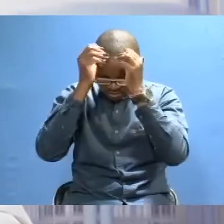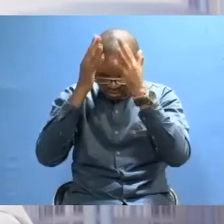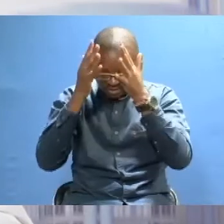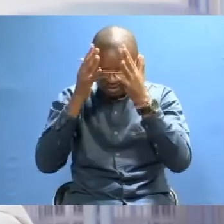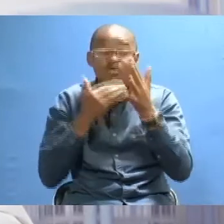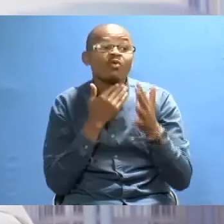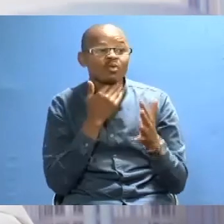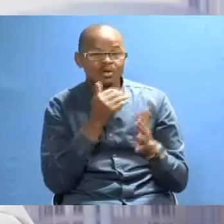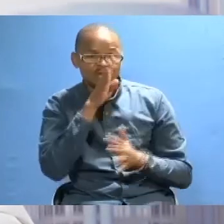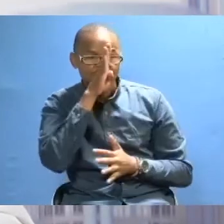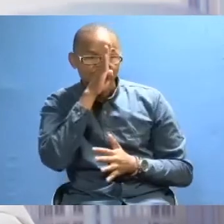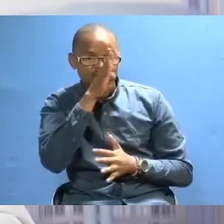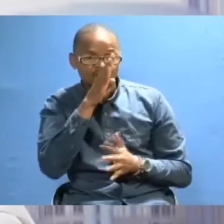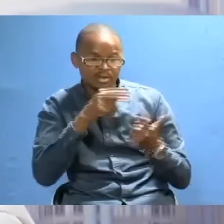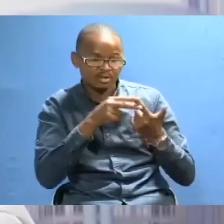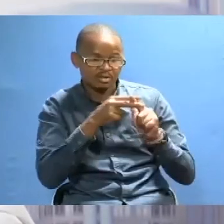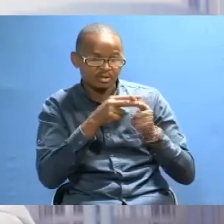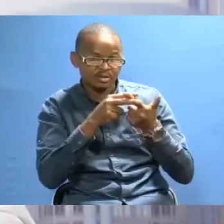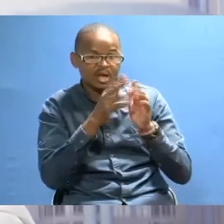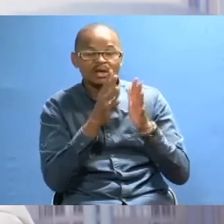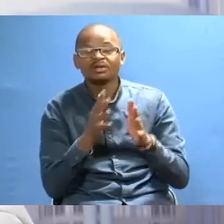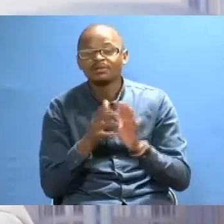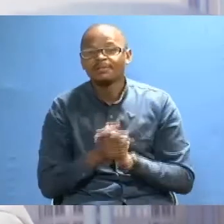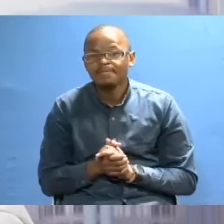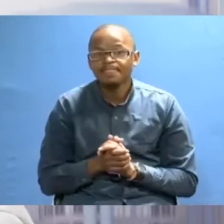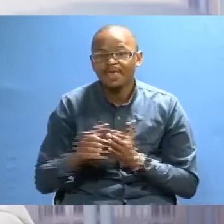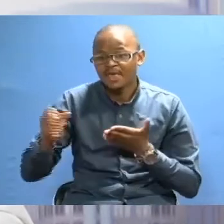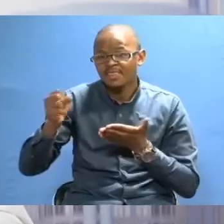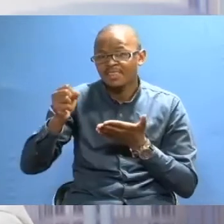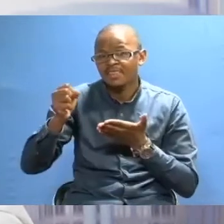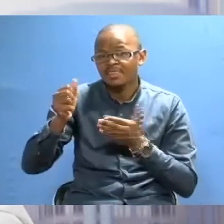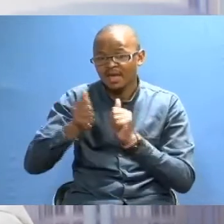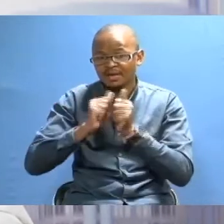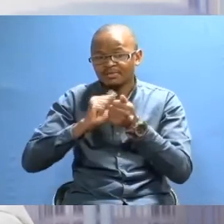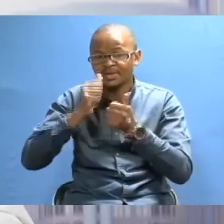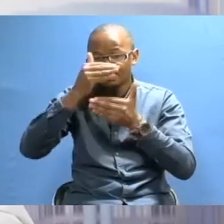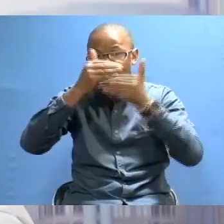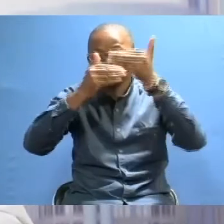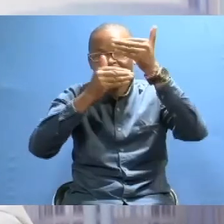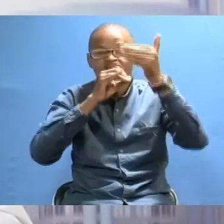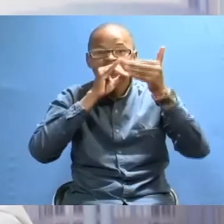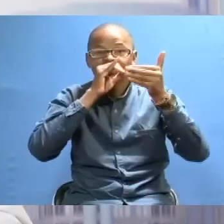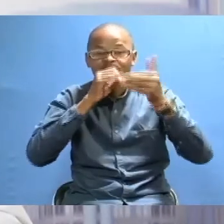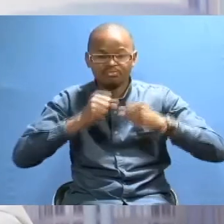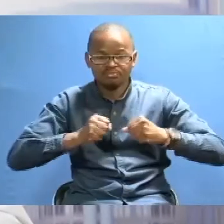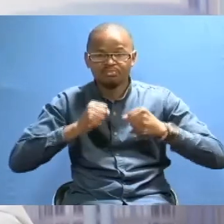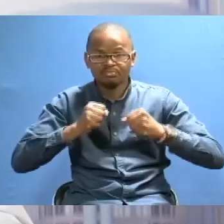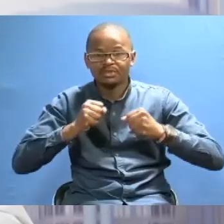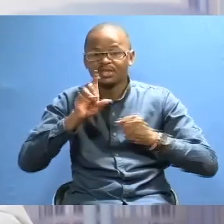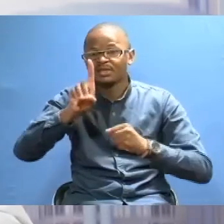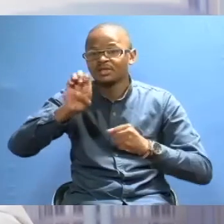students desire to be engineers. The administrative structure of the School of Engineering is headed